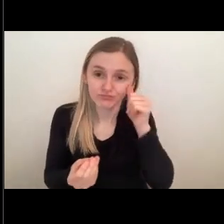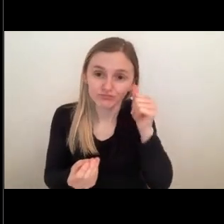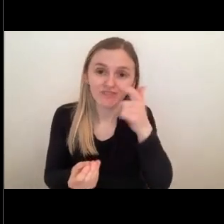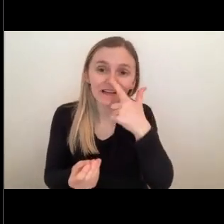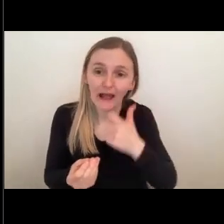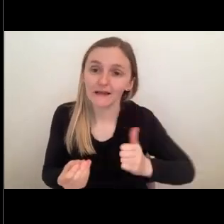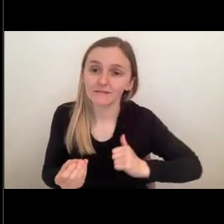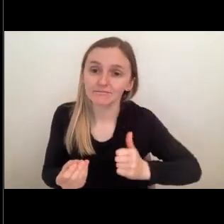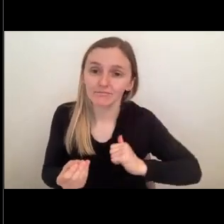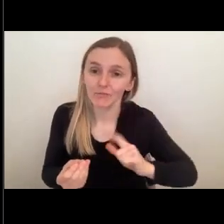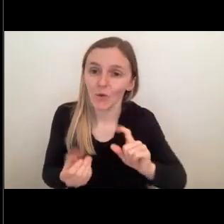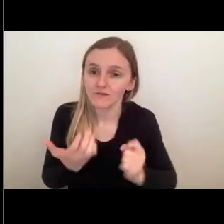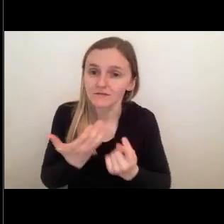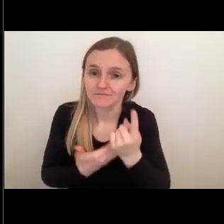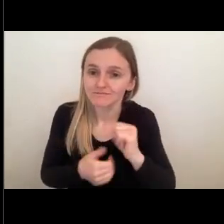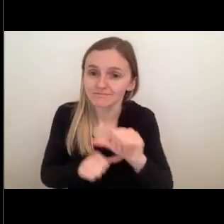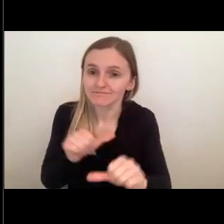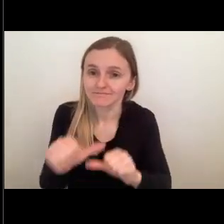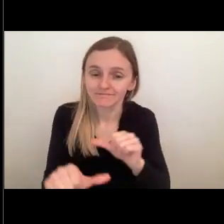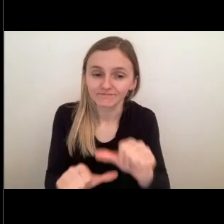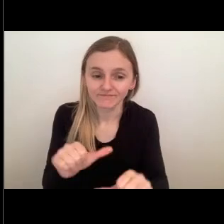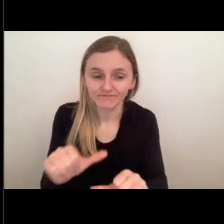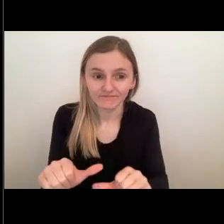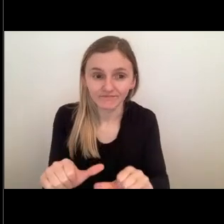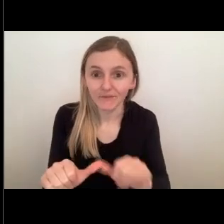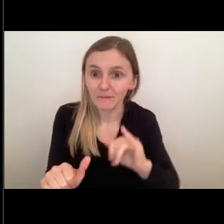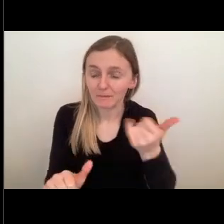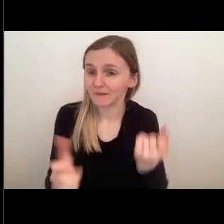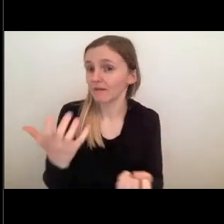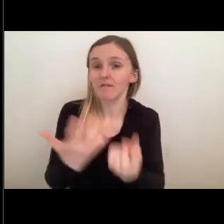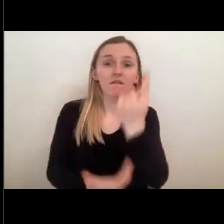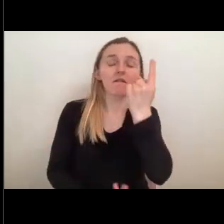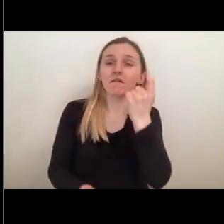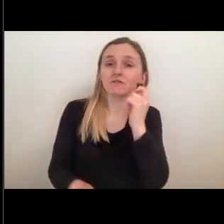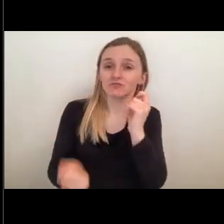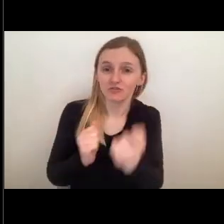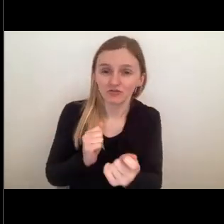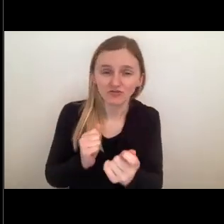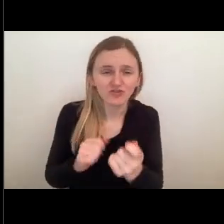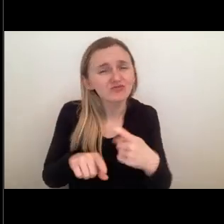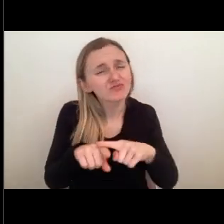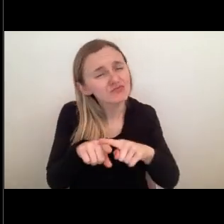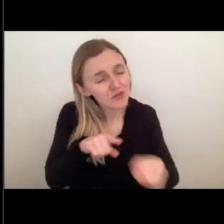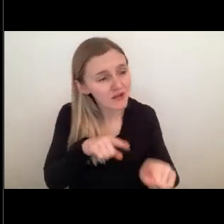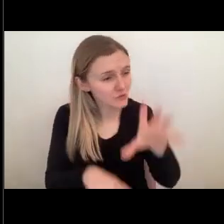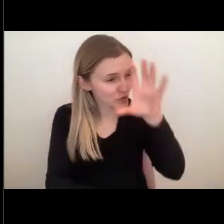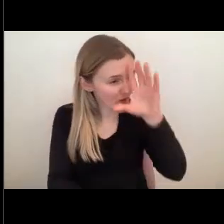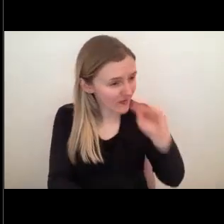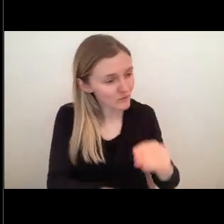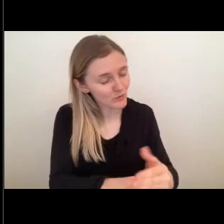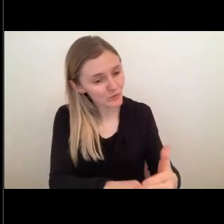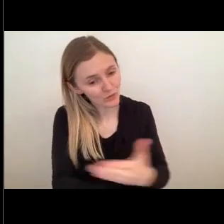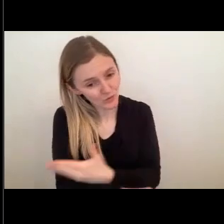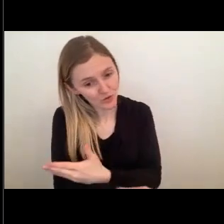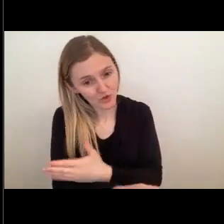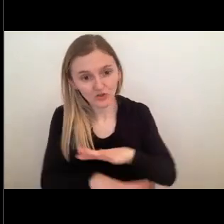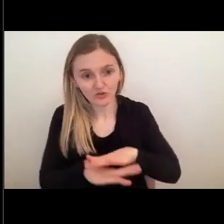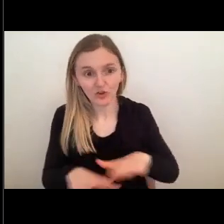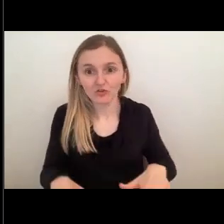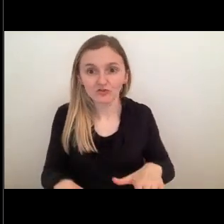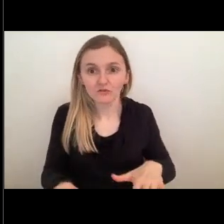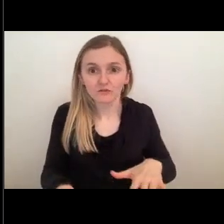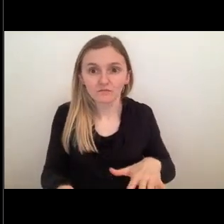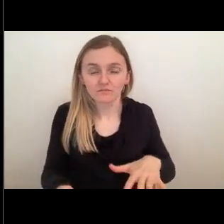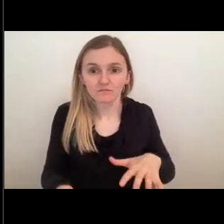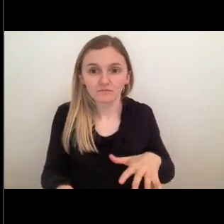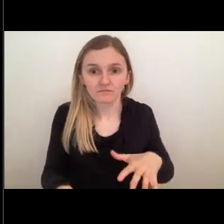possible. And also, if there is going to be some unexpected change, give it as much notice as possible, you know, not just expecting them to deal with that,